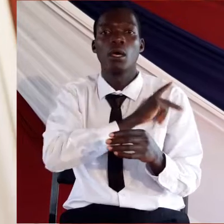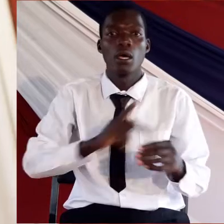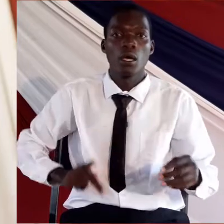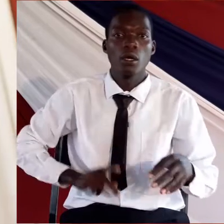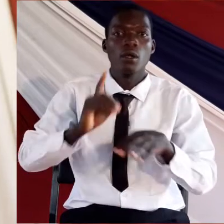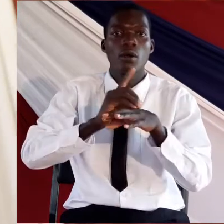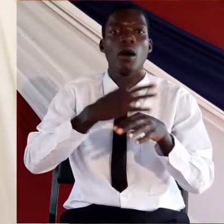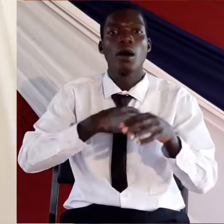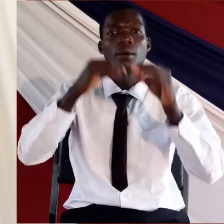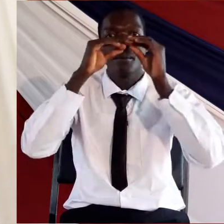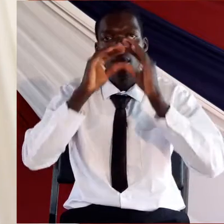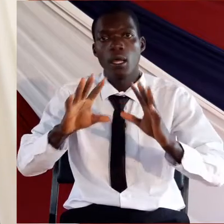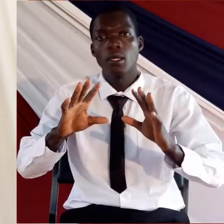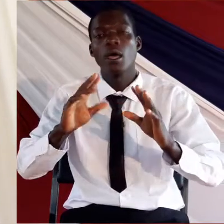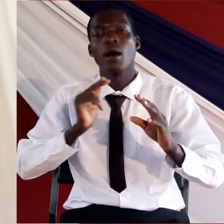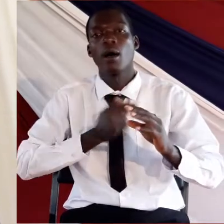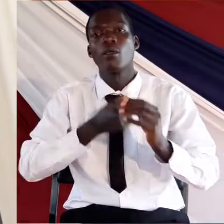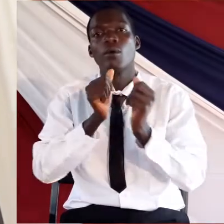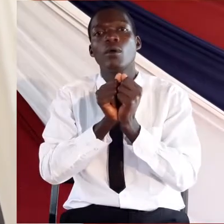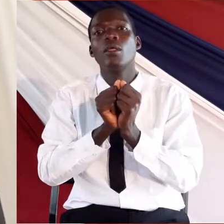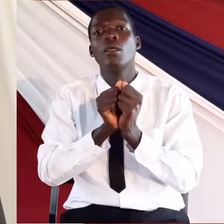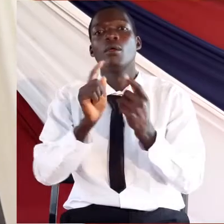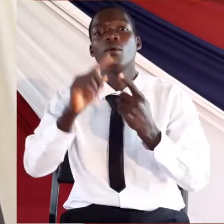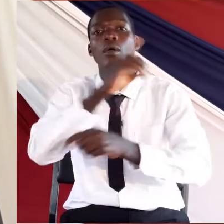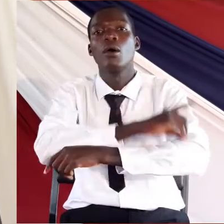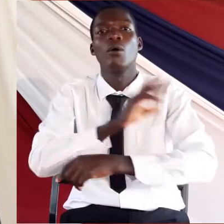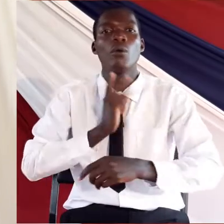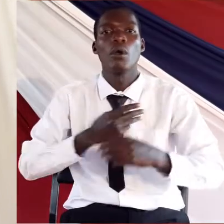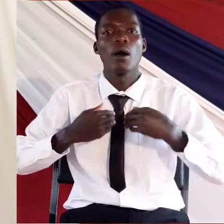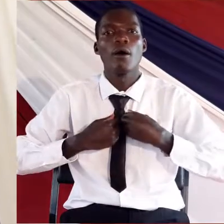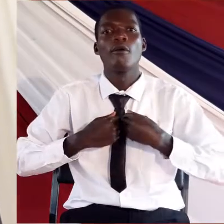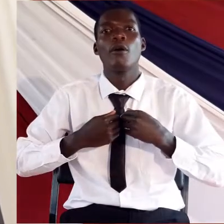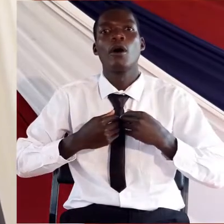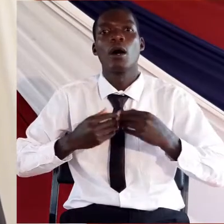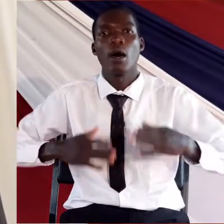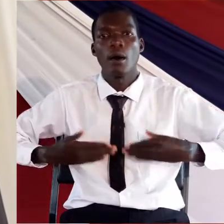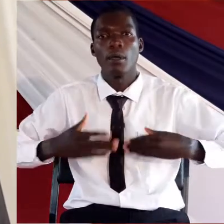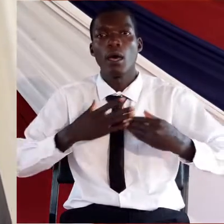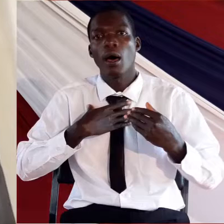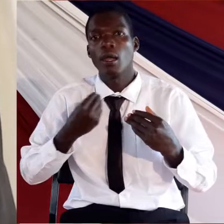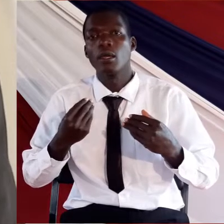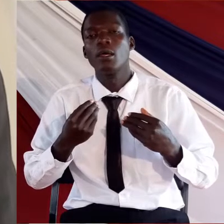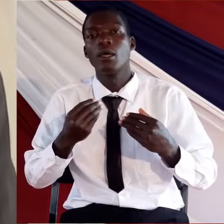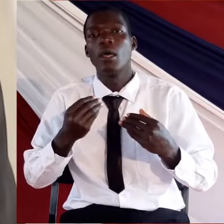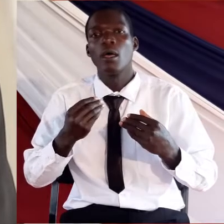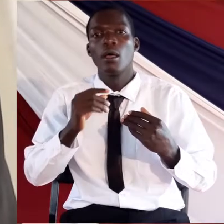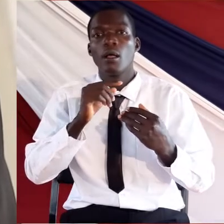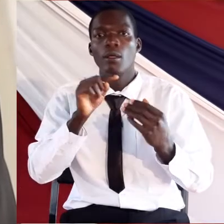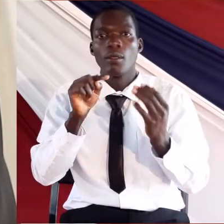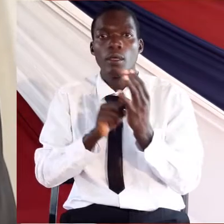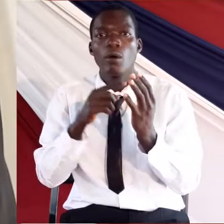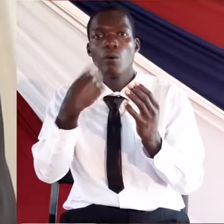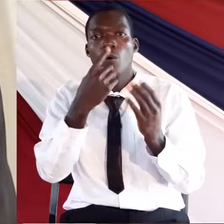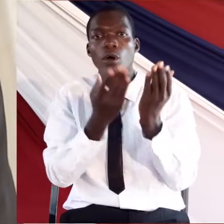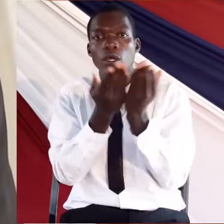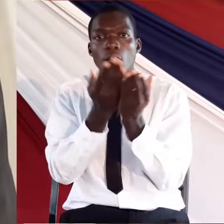will be blessing us with their music today. We are also very privileged to have Dr. Ray Kesis, who